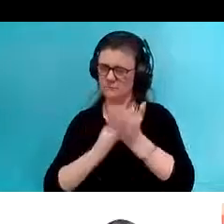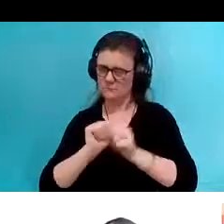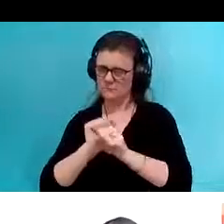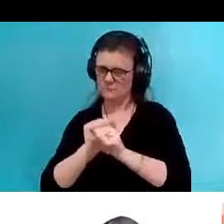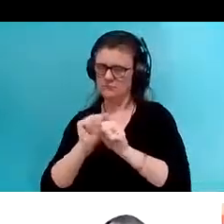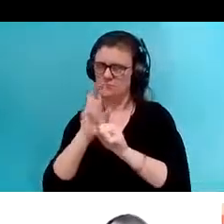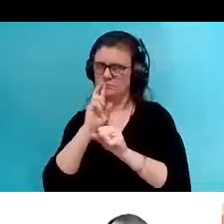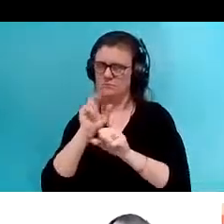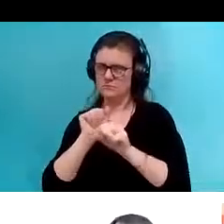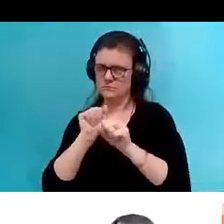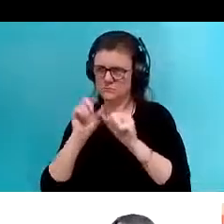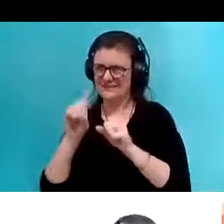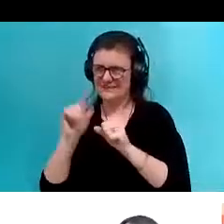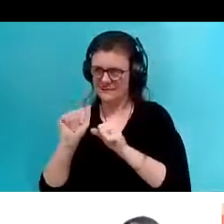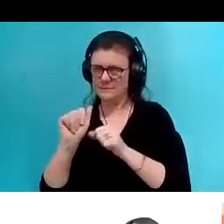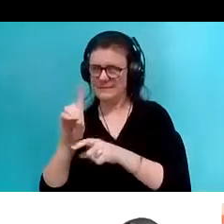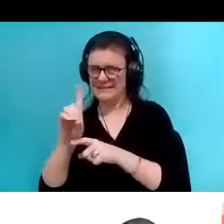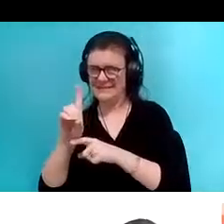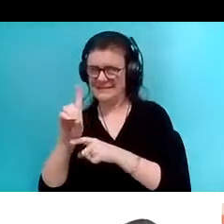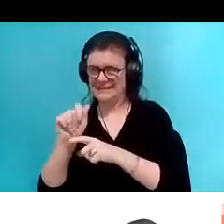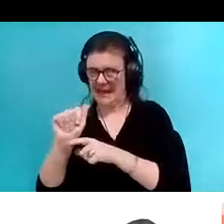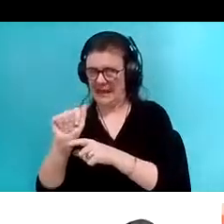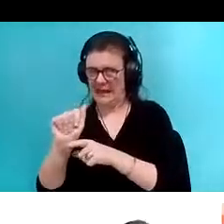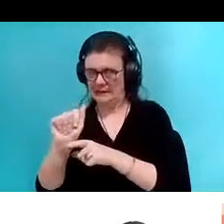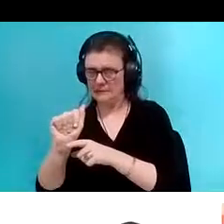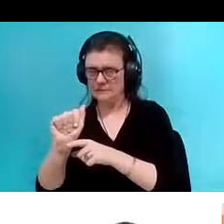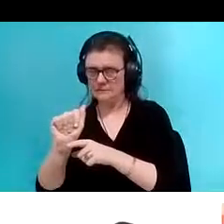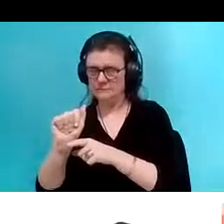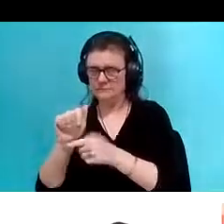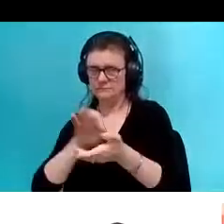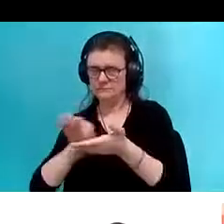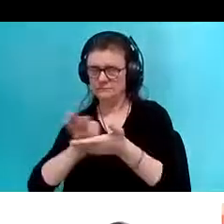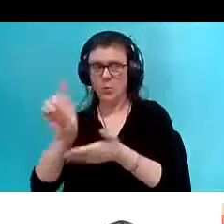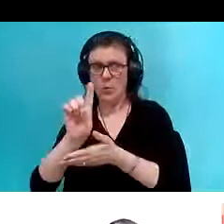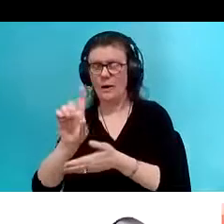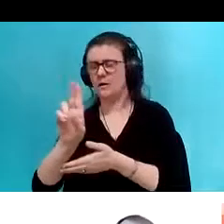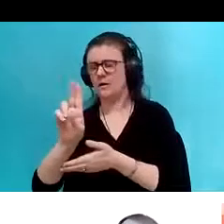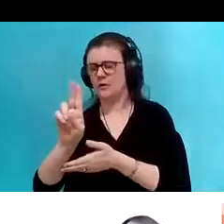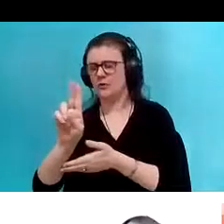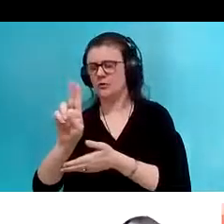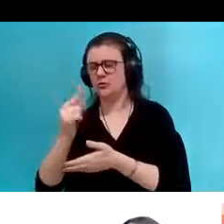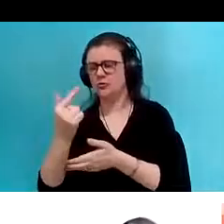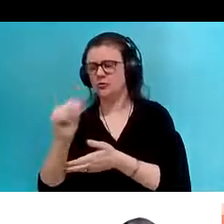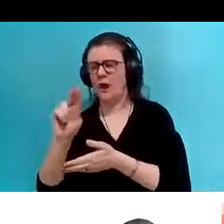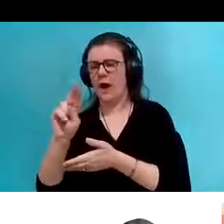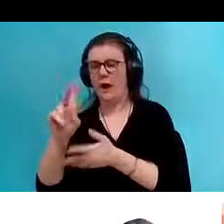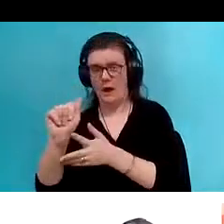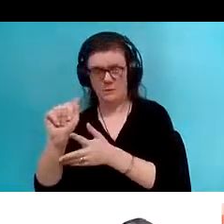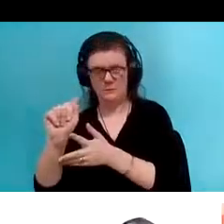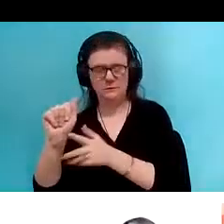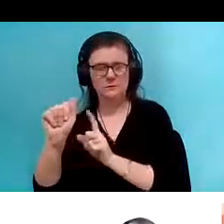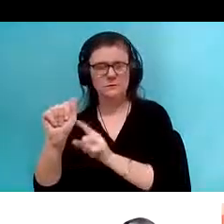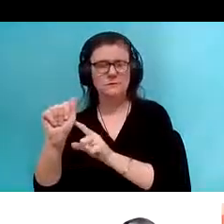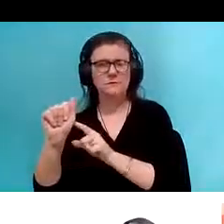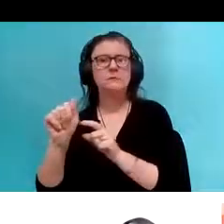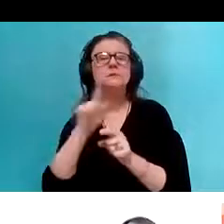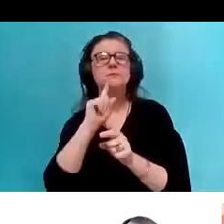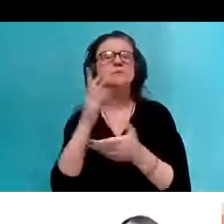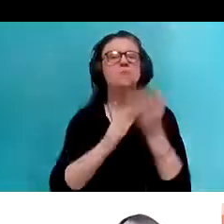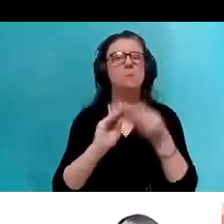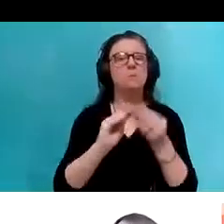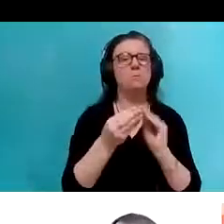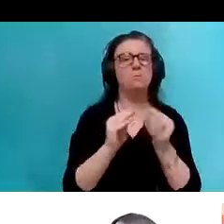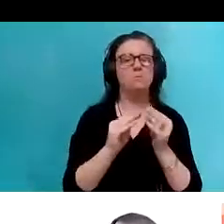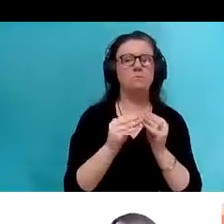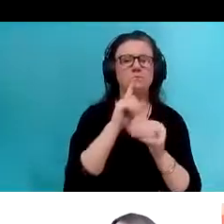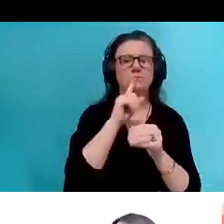improve the disability data ecosystem in Uganda, I just wanted to flag to you all some figures that we did when we